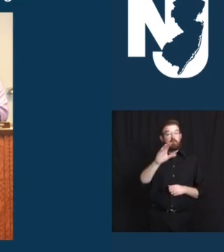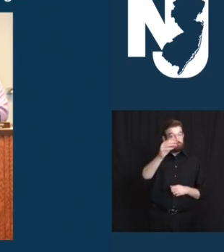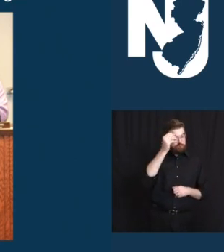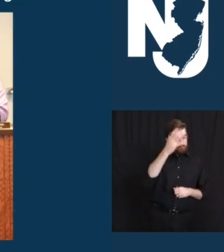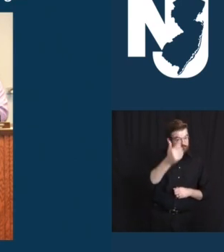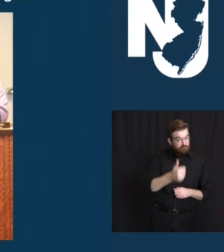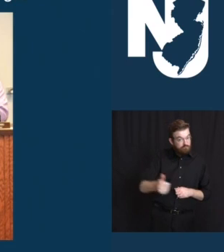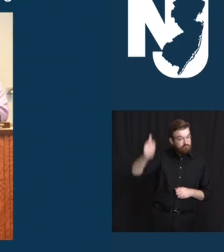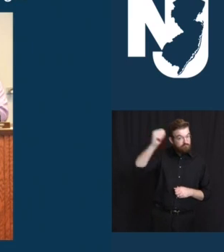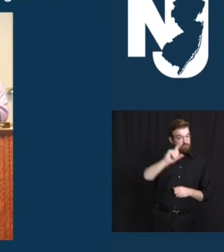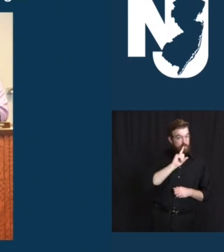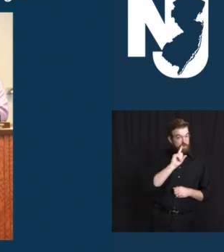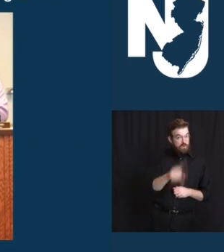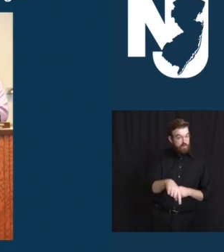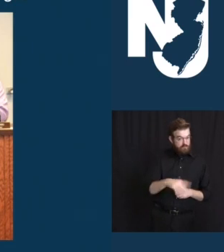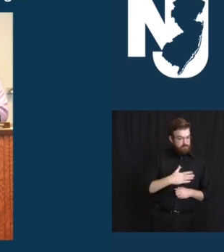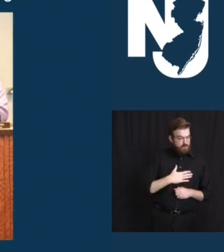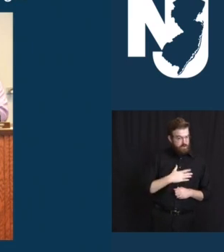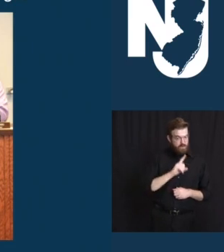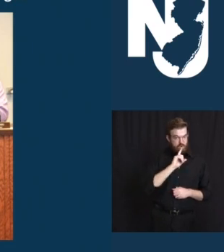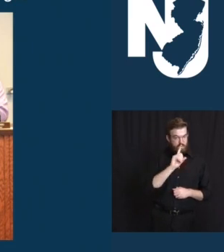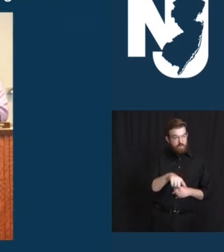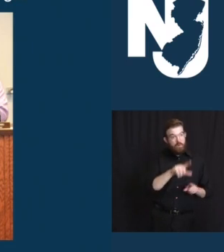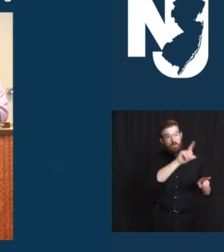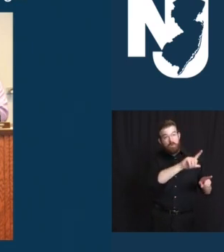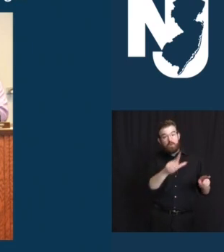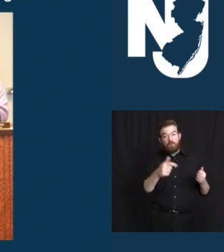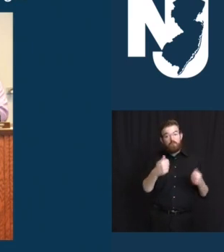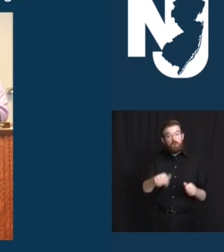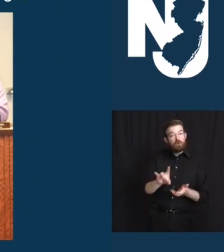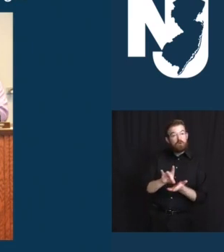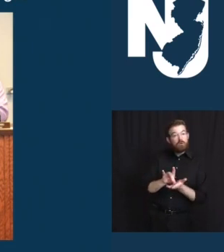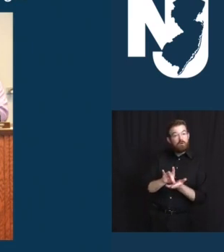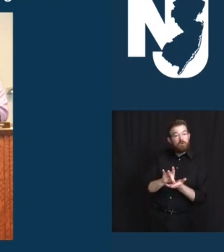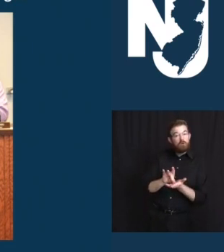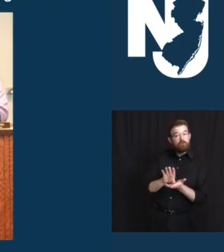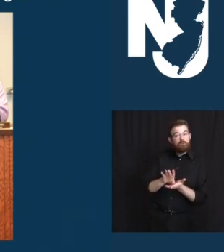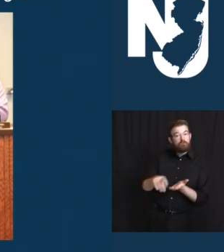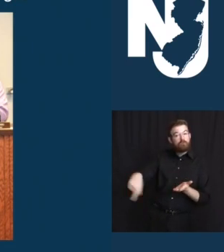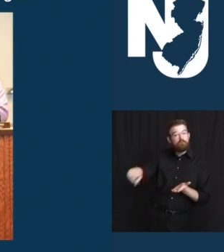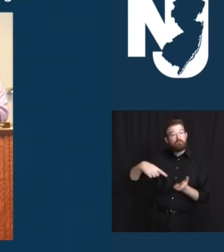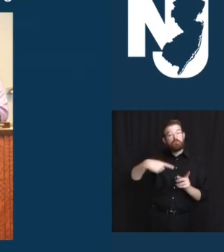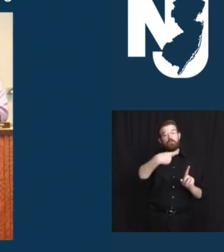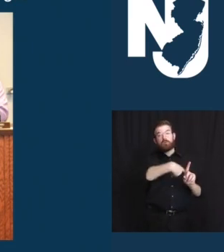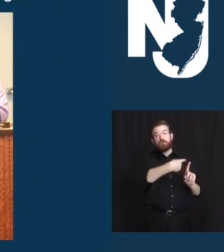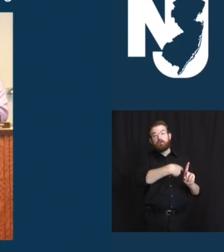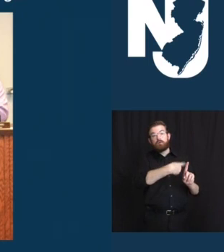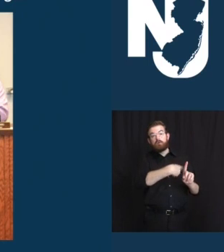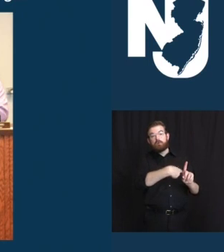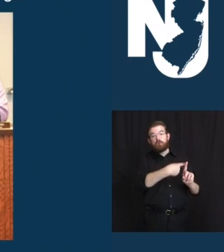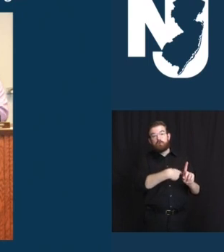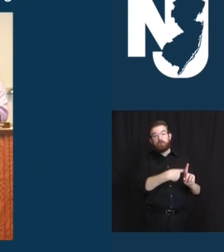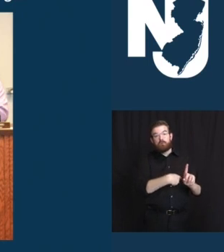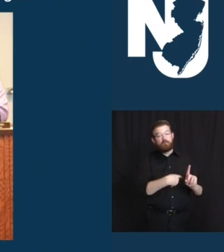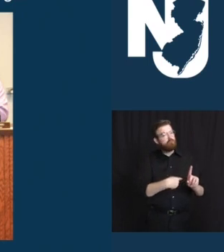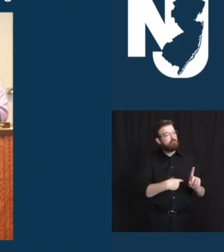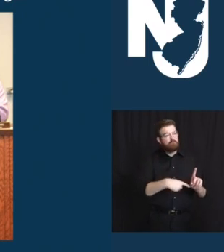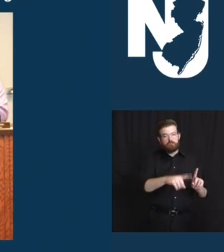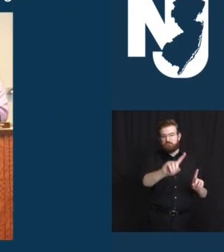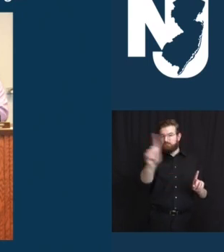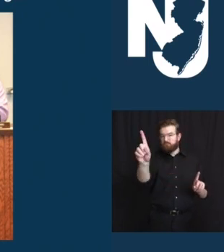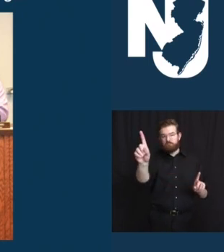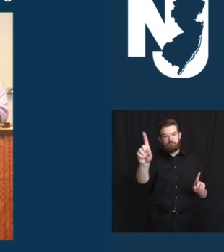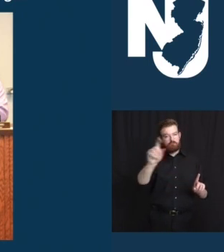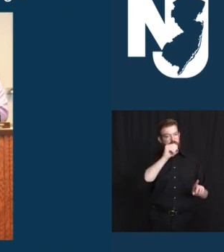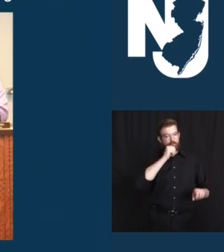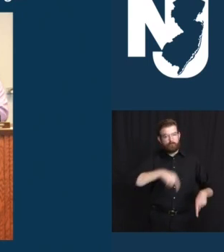circumstances may any landlord attempt to evict a tenant or even threaten a tenant with eviction throughout this emergency. No